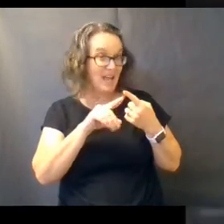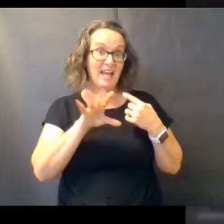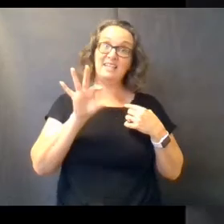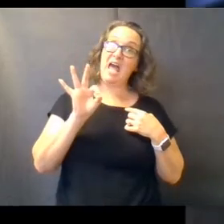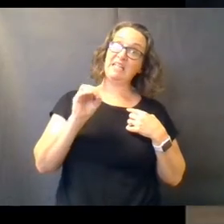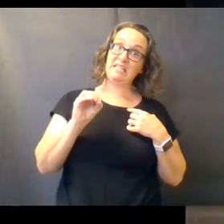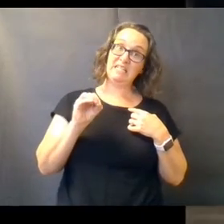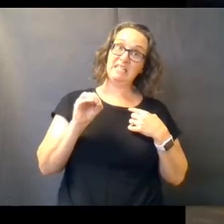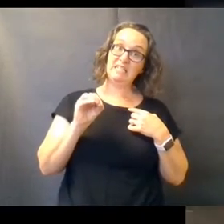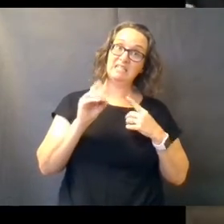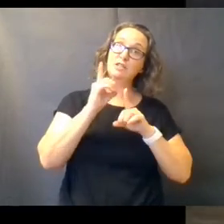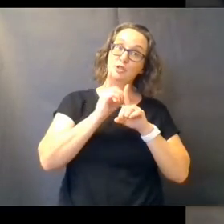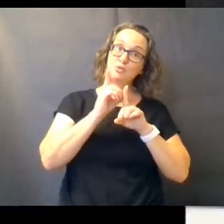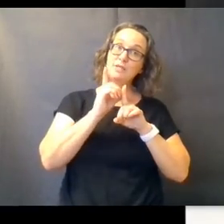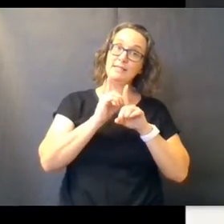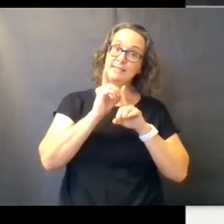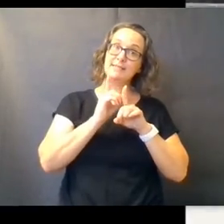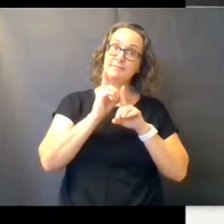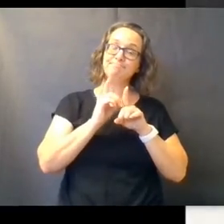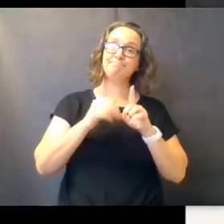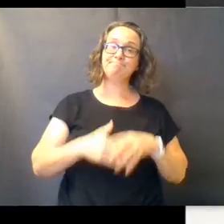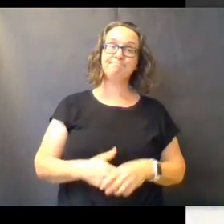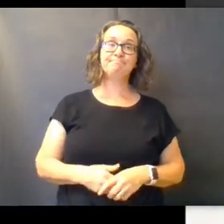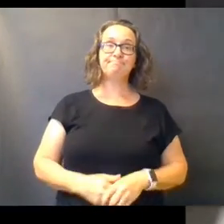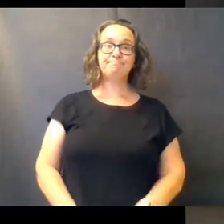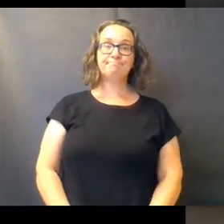90 degrees.